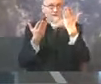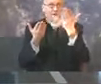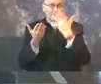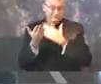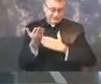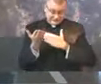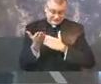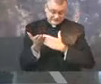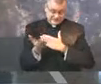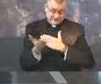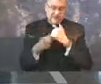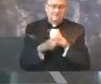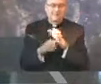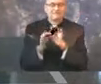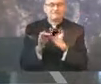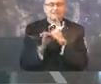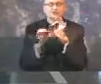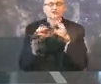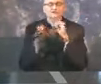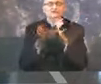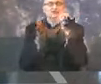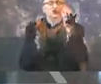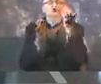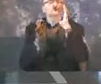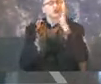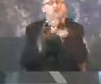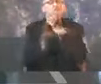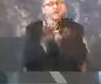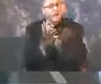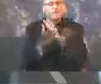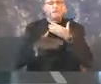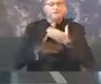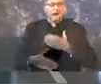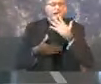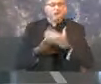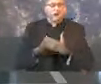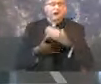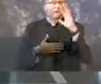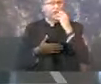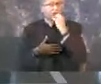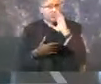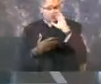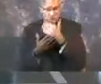that it may become for us the body and blood of your most beloved Son, our Lord Jesus Christ.